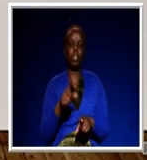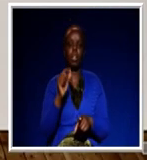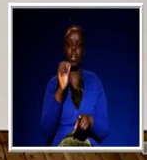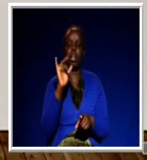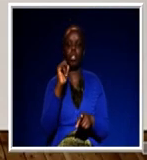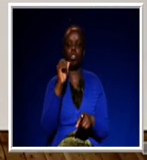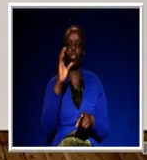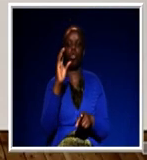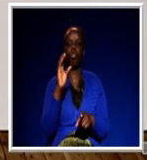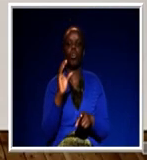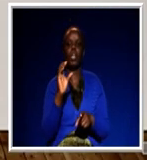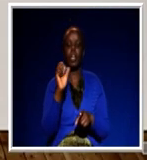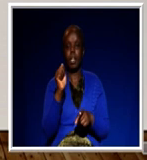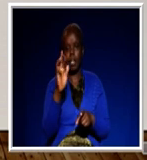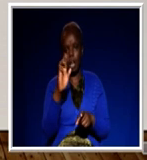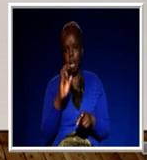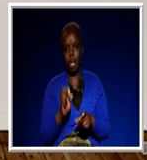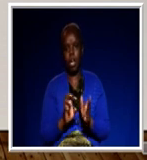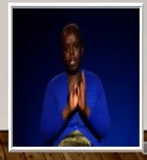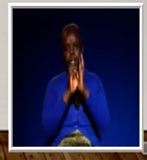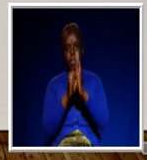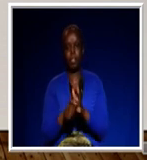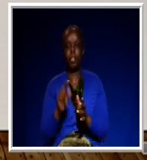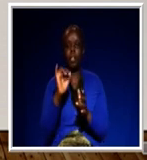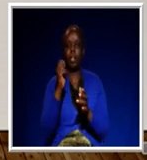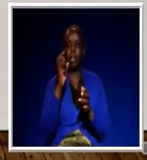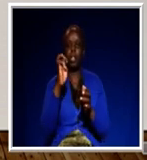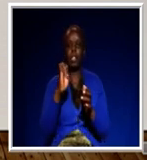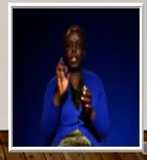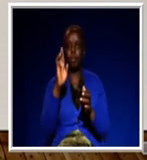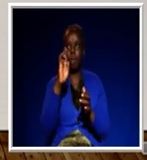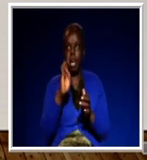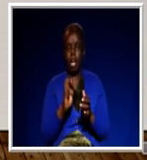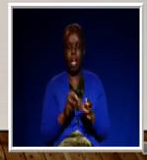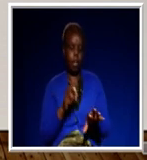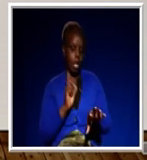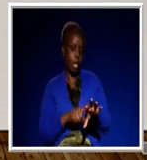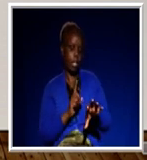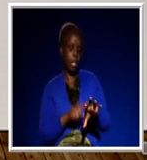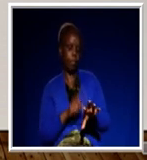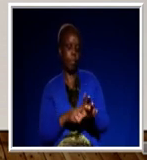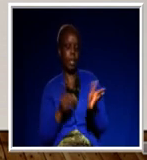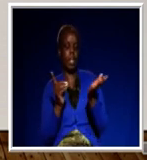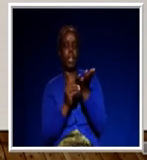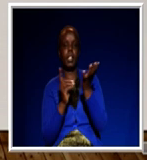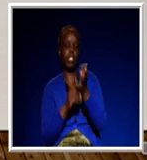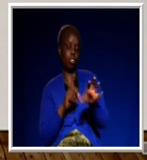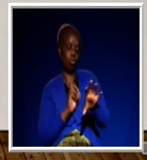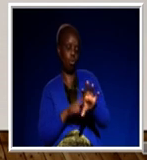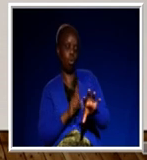for example. You need a timer, like maybe a digital watch. Do you have